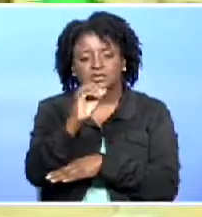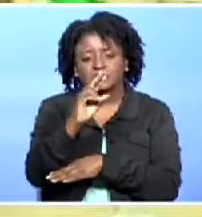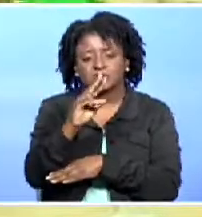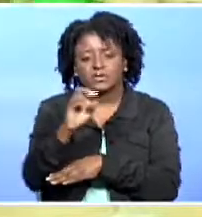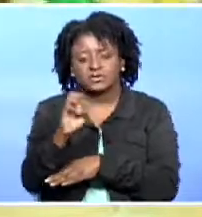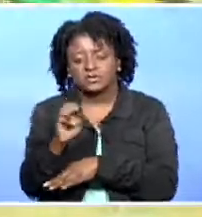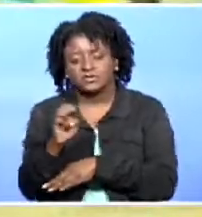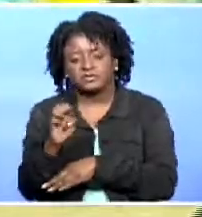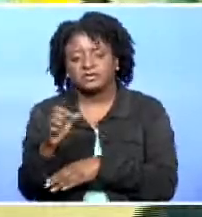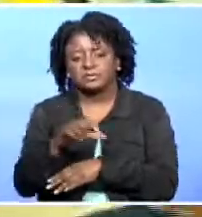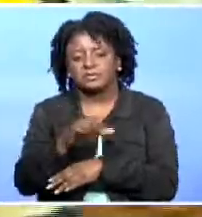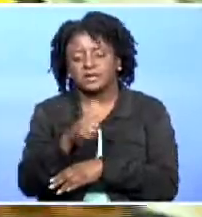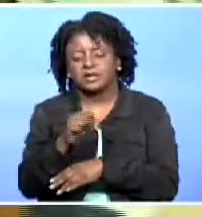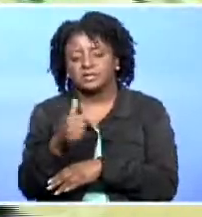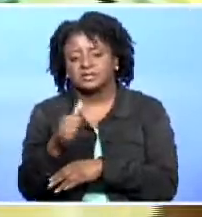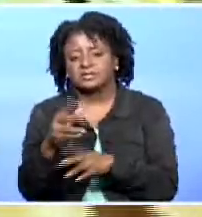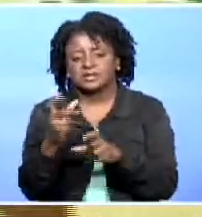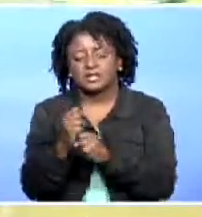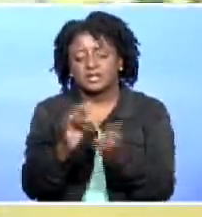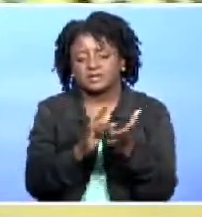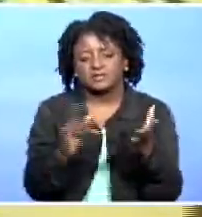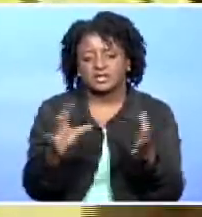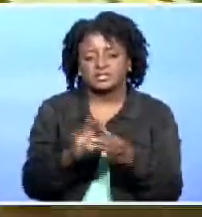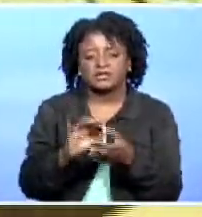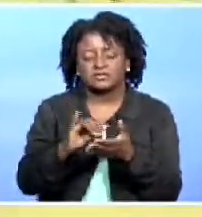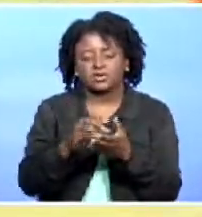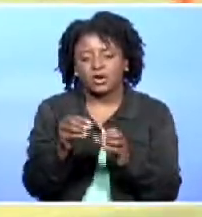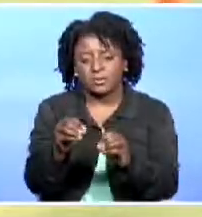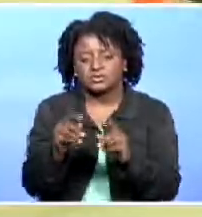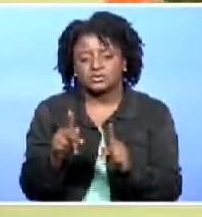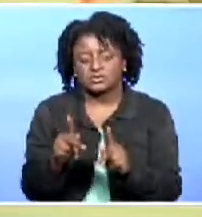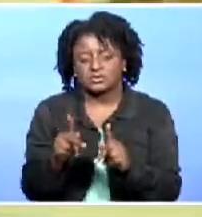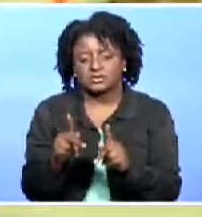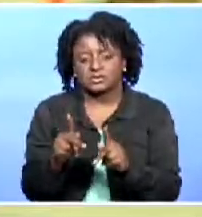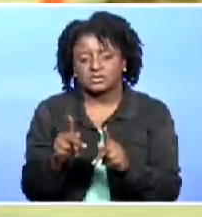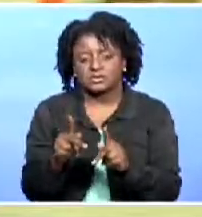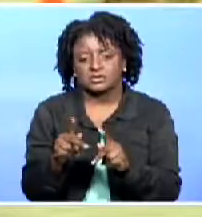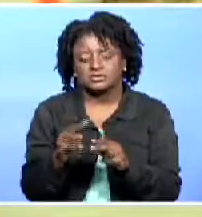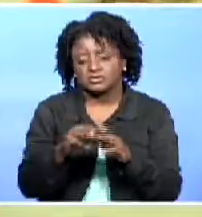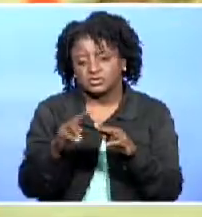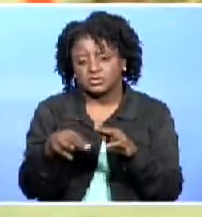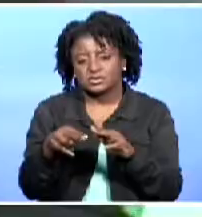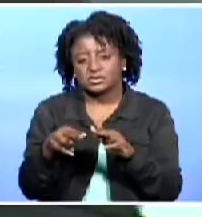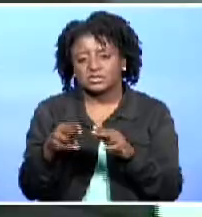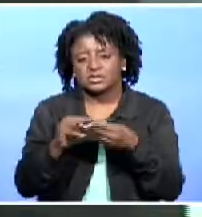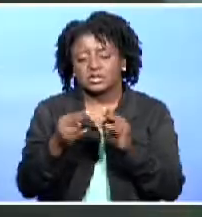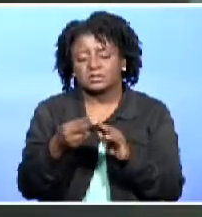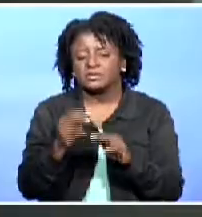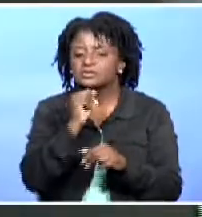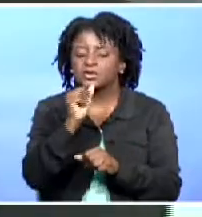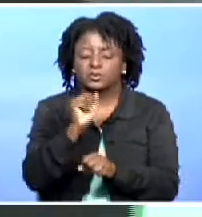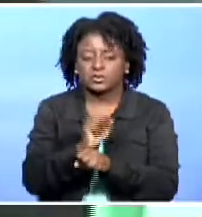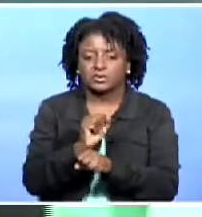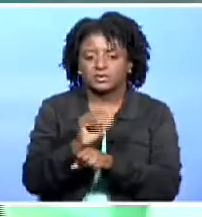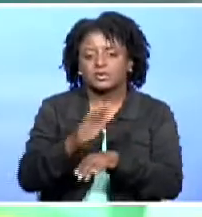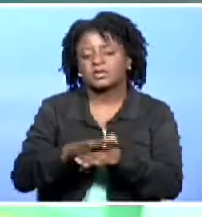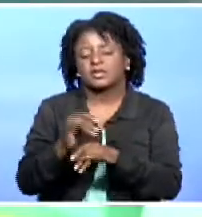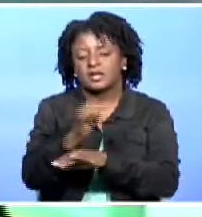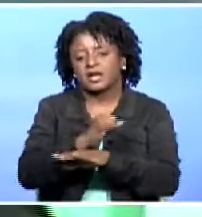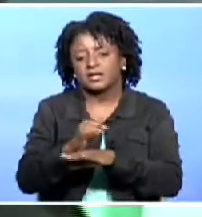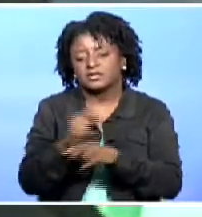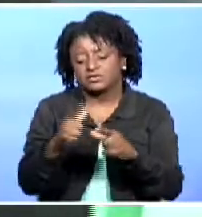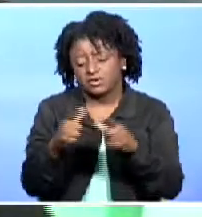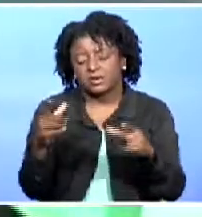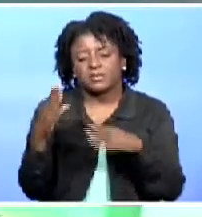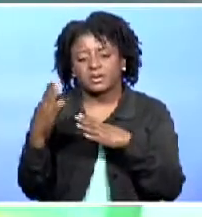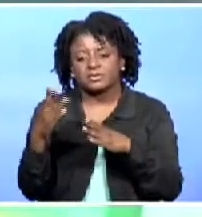as a result of this investment, putting a dent in the unemployment numbers on the island. The results of the recent labor